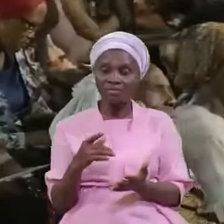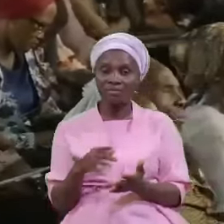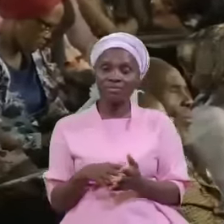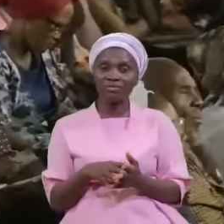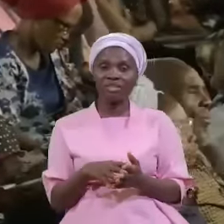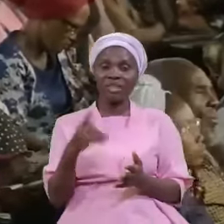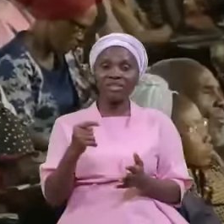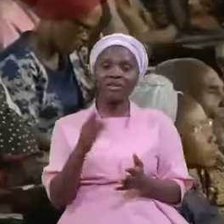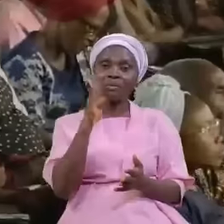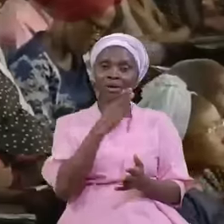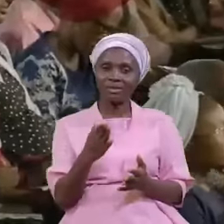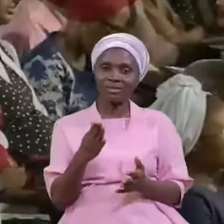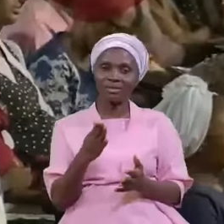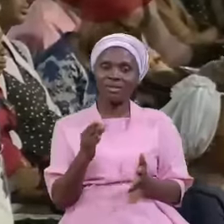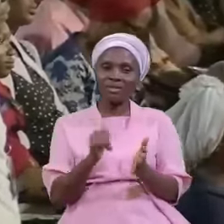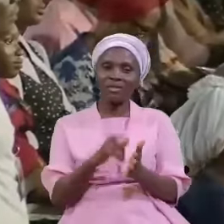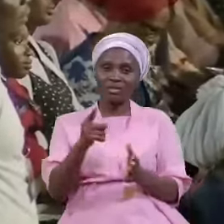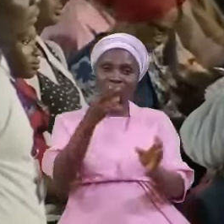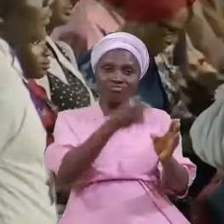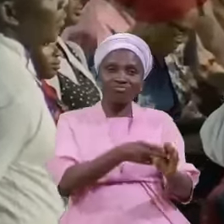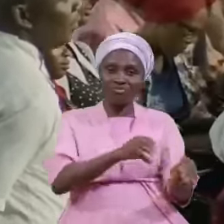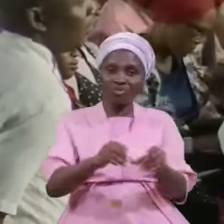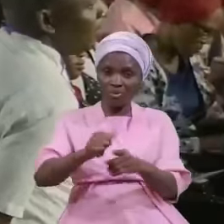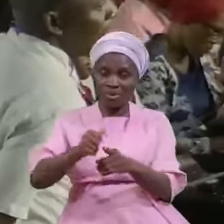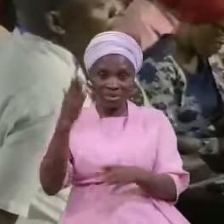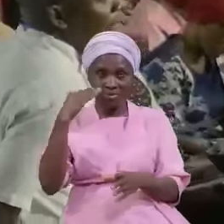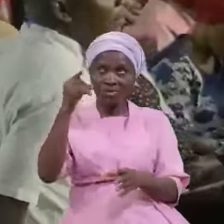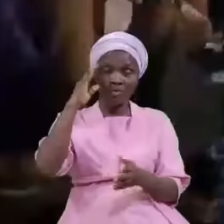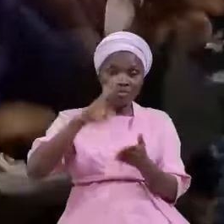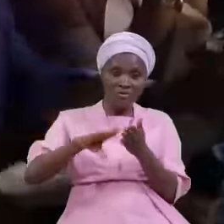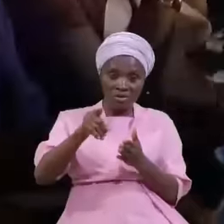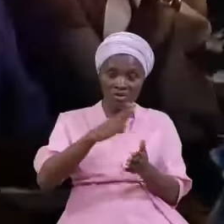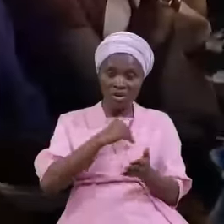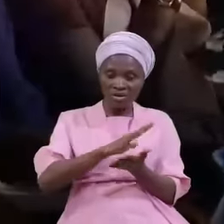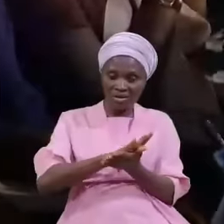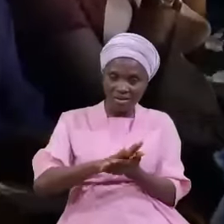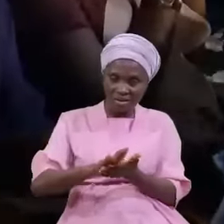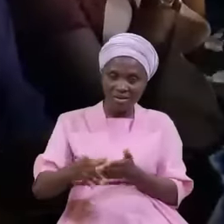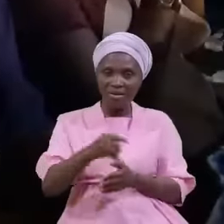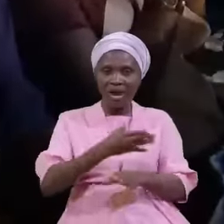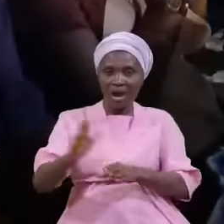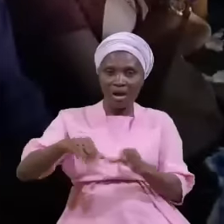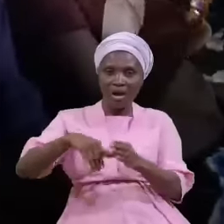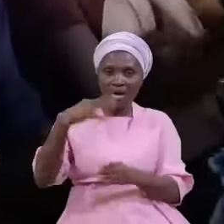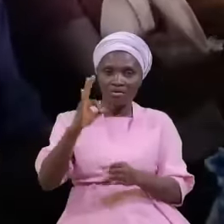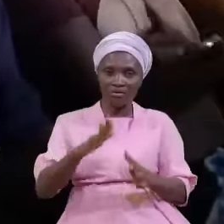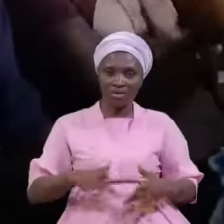you tonight. He'll cleanse them away from your life in Jesus' name. You see,